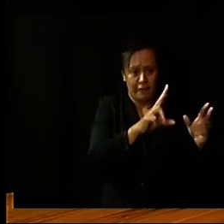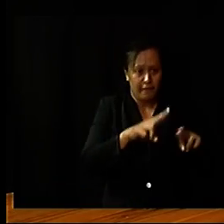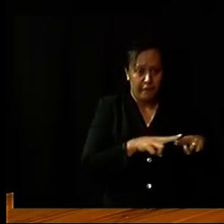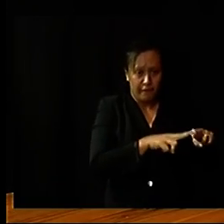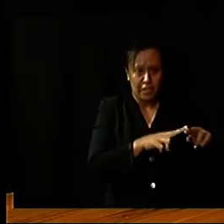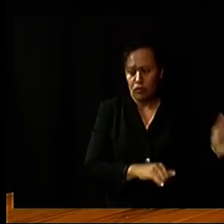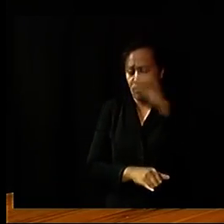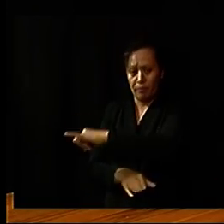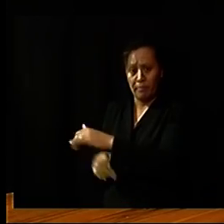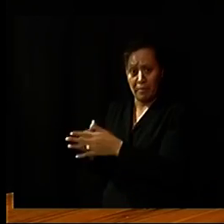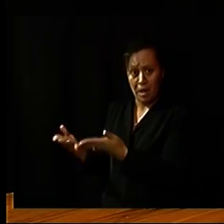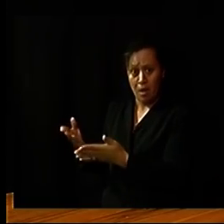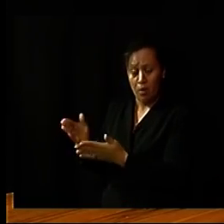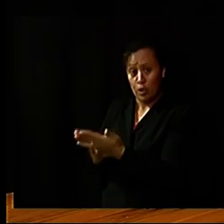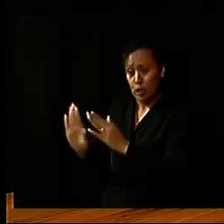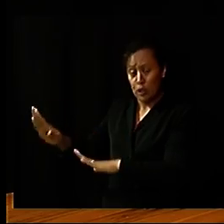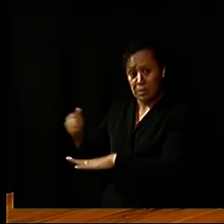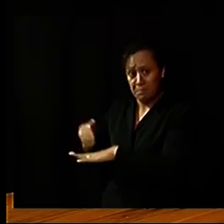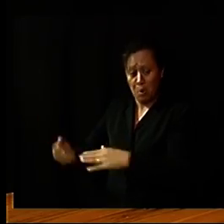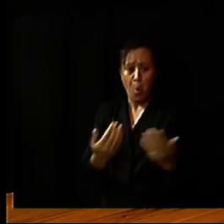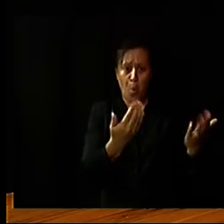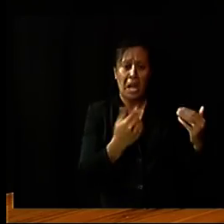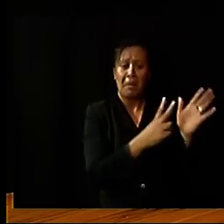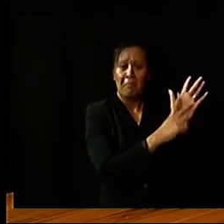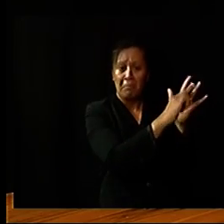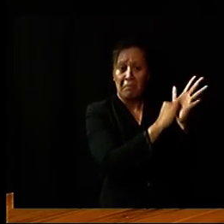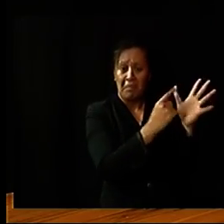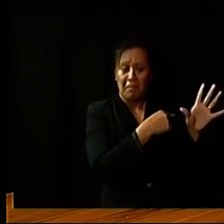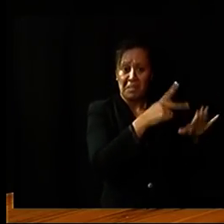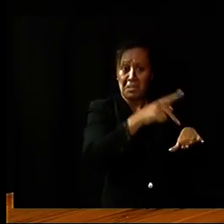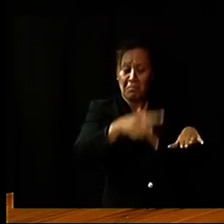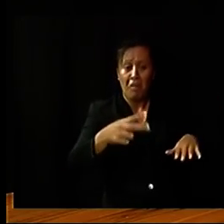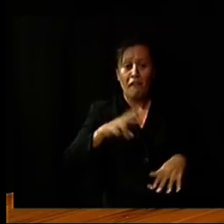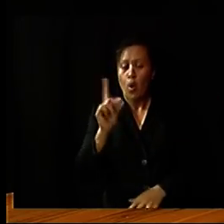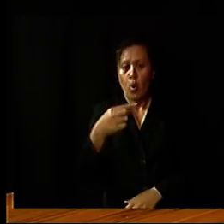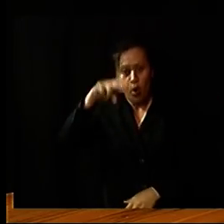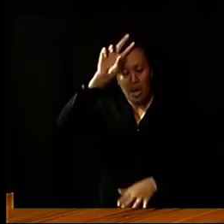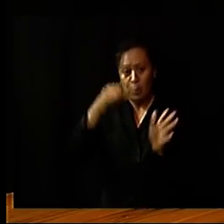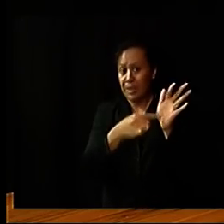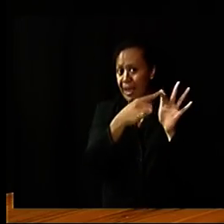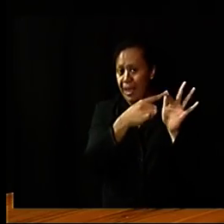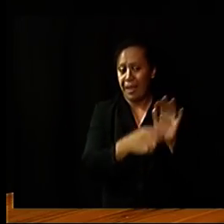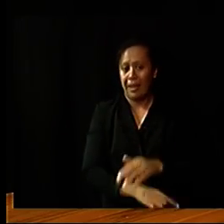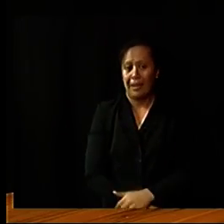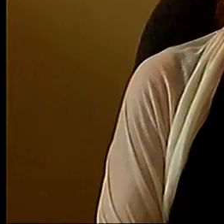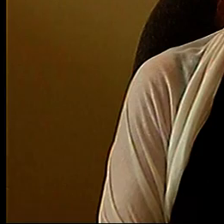a reward. The New Zealand government has also issued a visa to Fijian fugitive Ratu Tevita Mara.